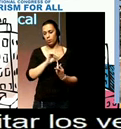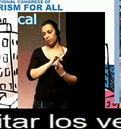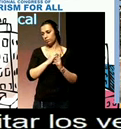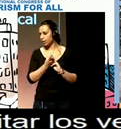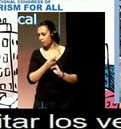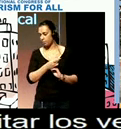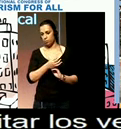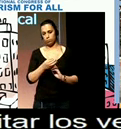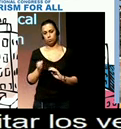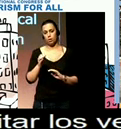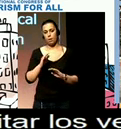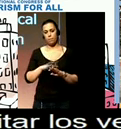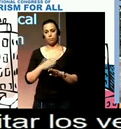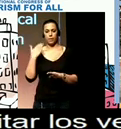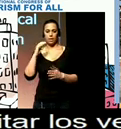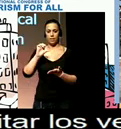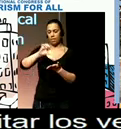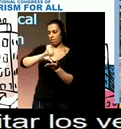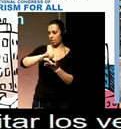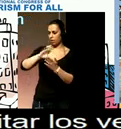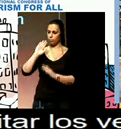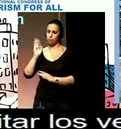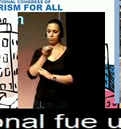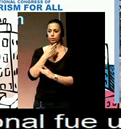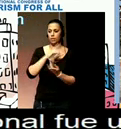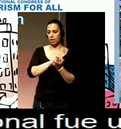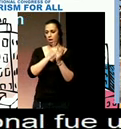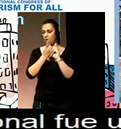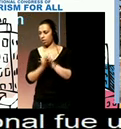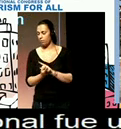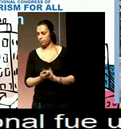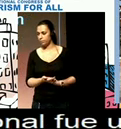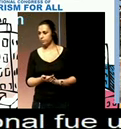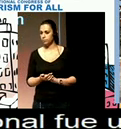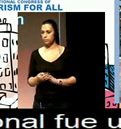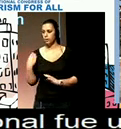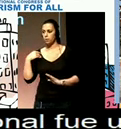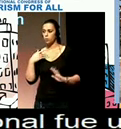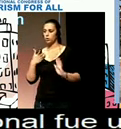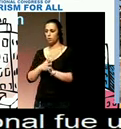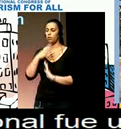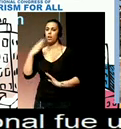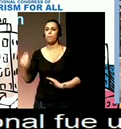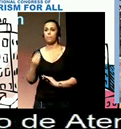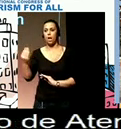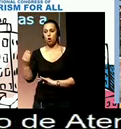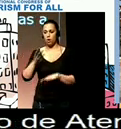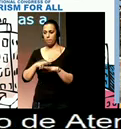generations. This was a great improvement for general access and for the quality of life of the